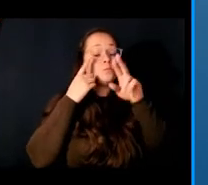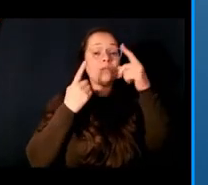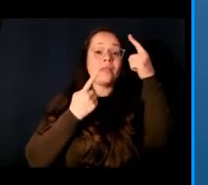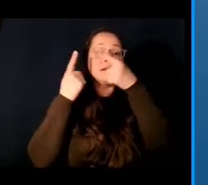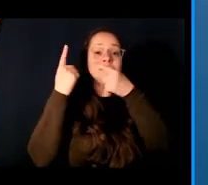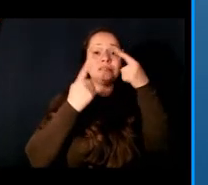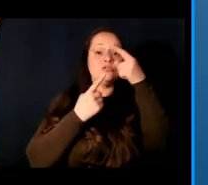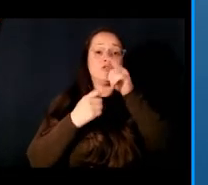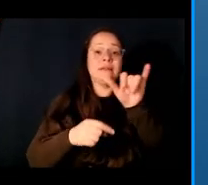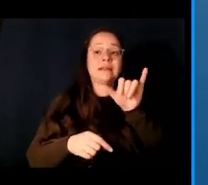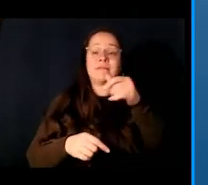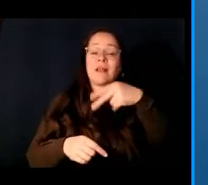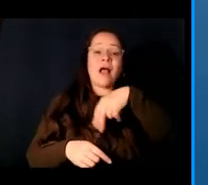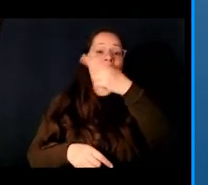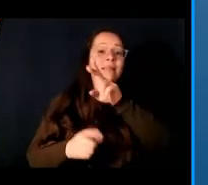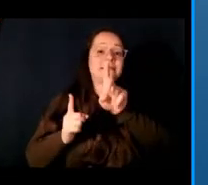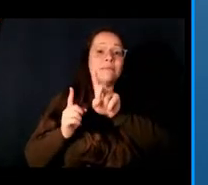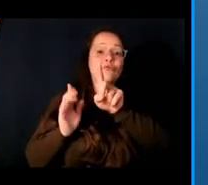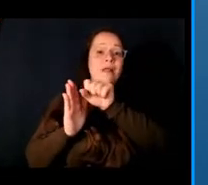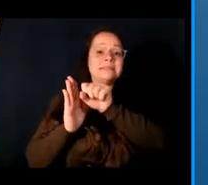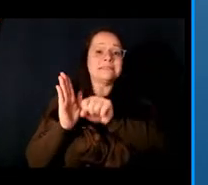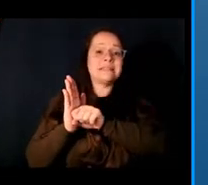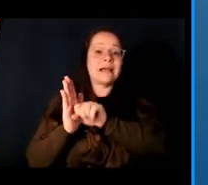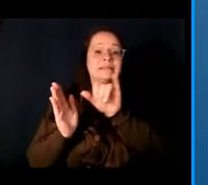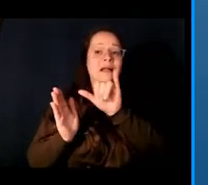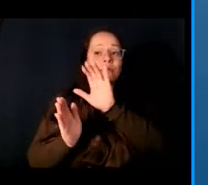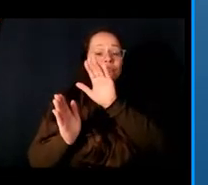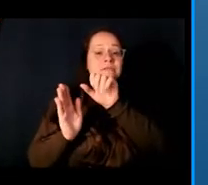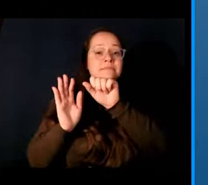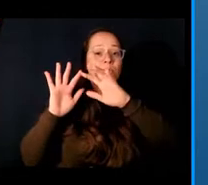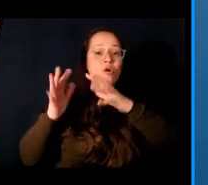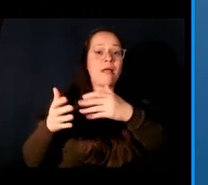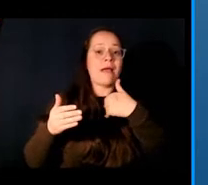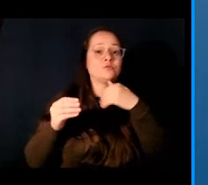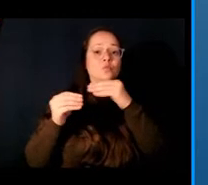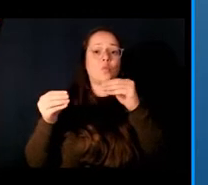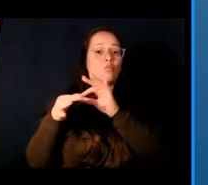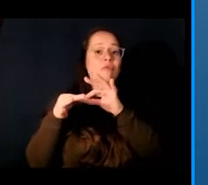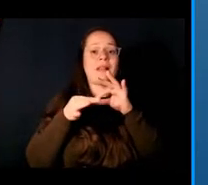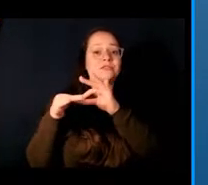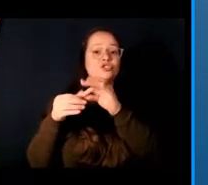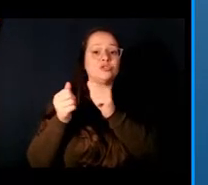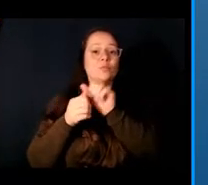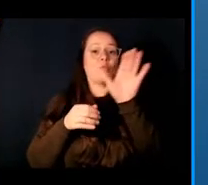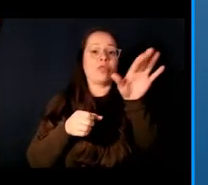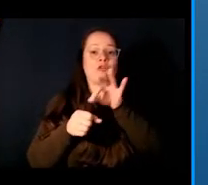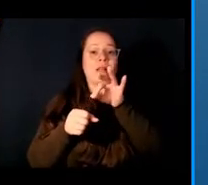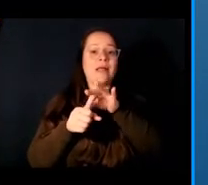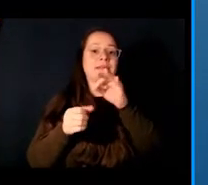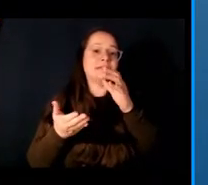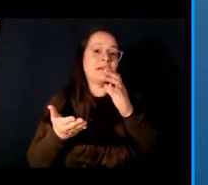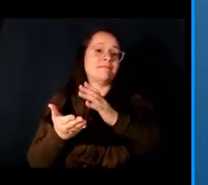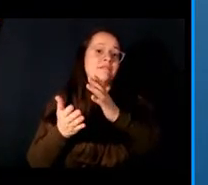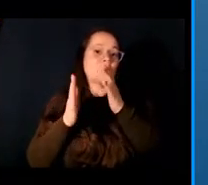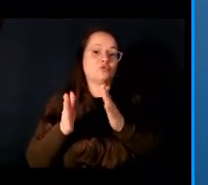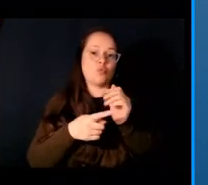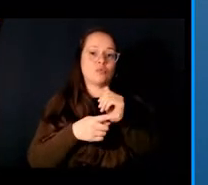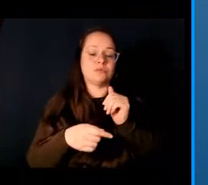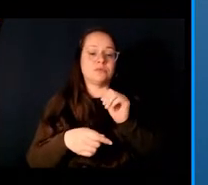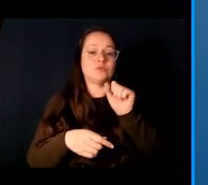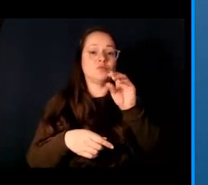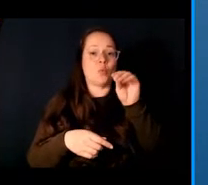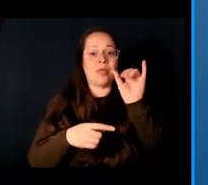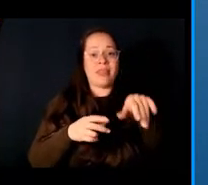even highly Democratic states where the state party really has no relationship with their elected officials this is